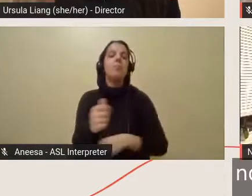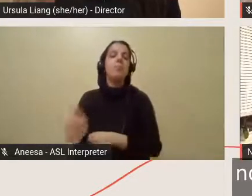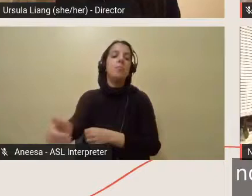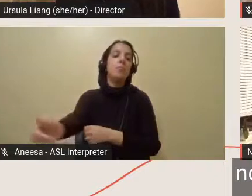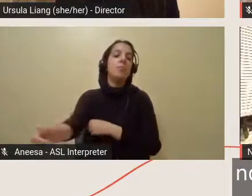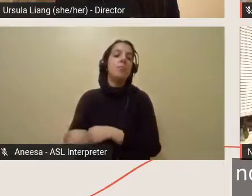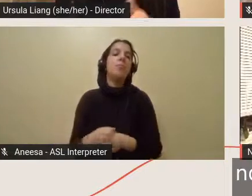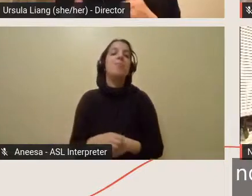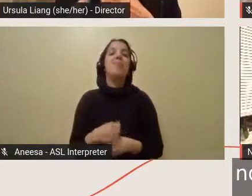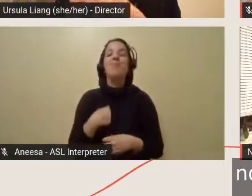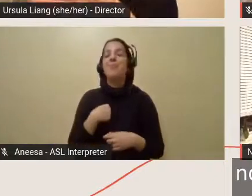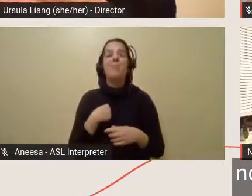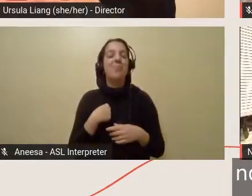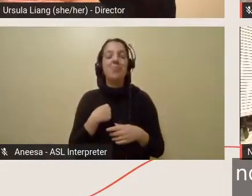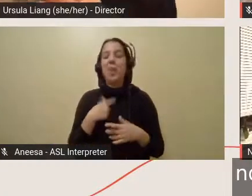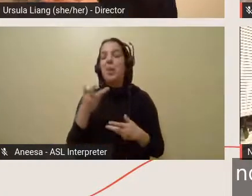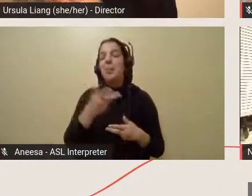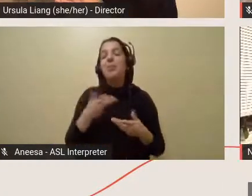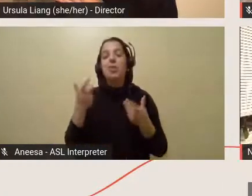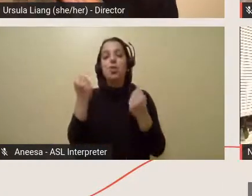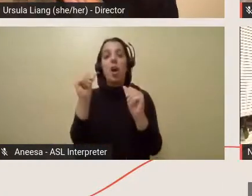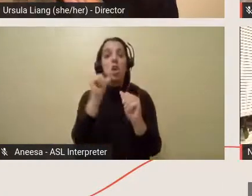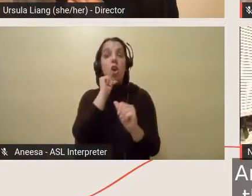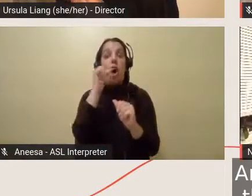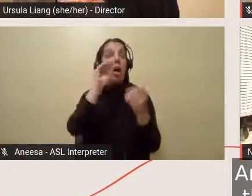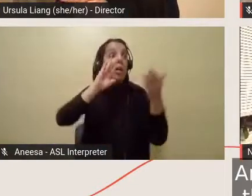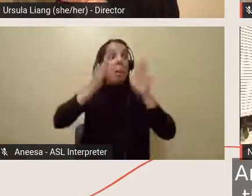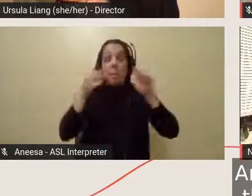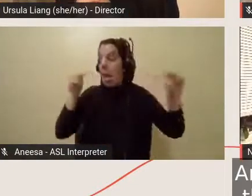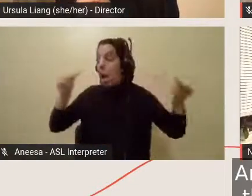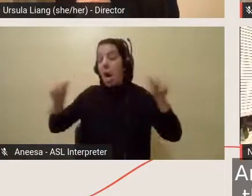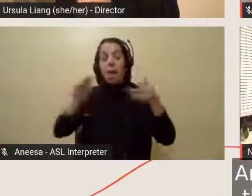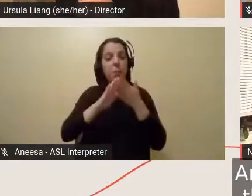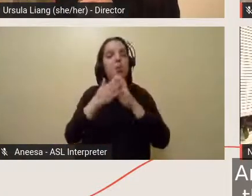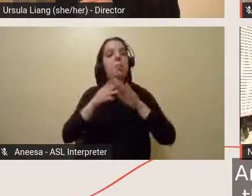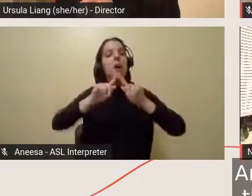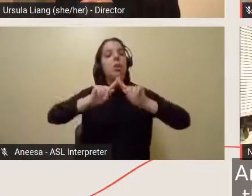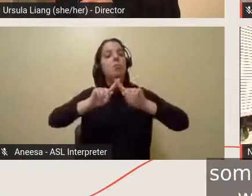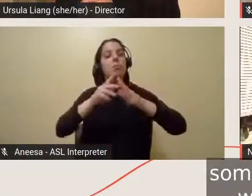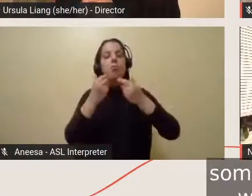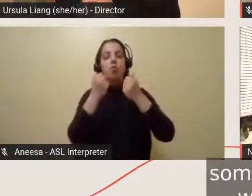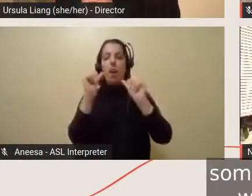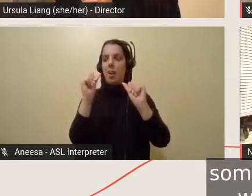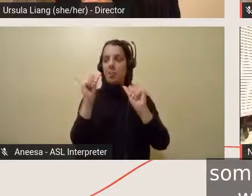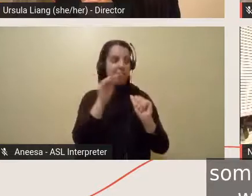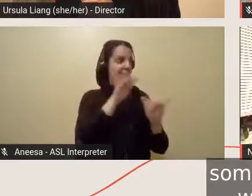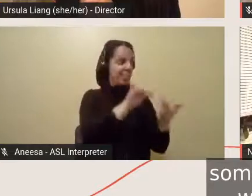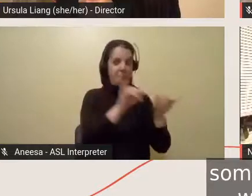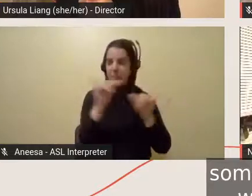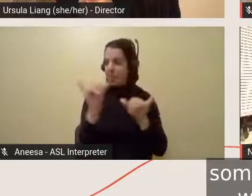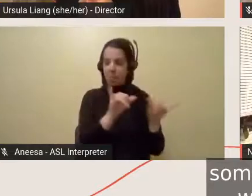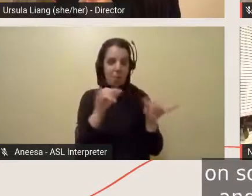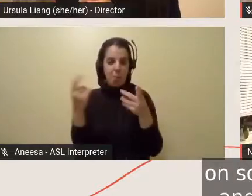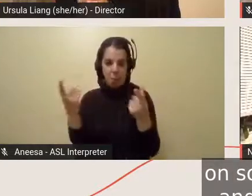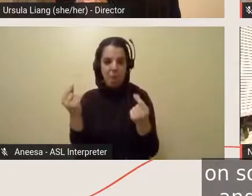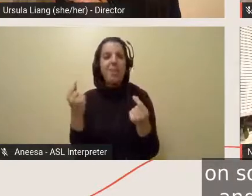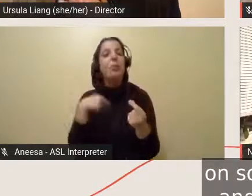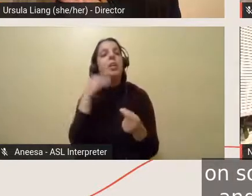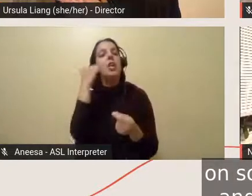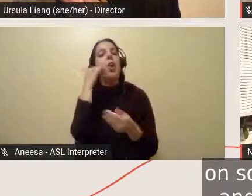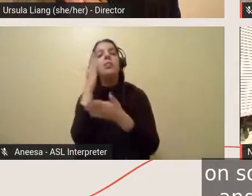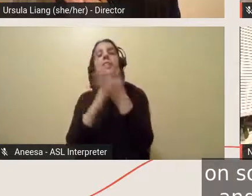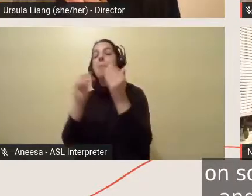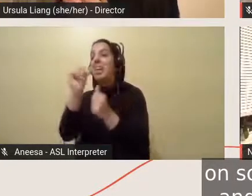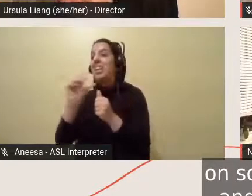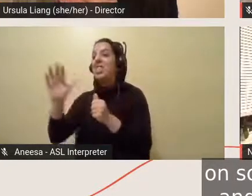not comparing, but sort of like paralleling on the communities. And, you know, knowing that some of the Asian audiences would be less informed on some of these